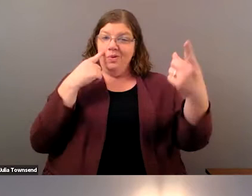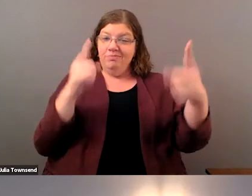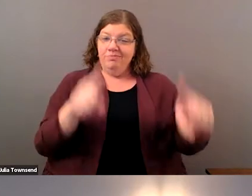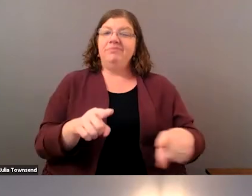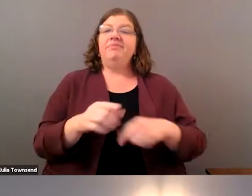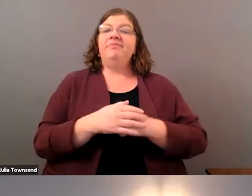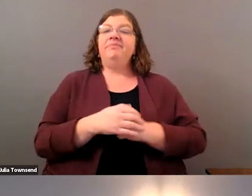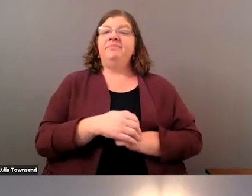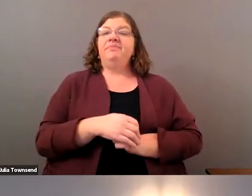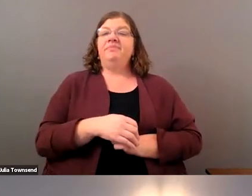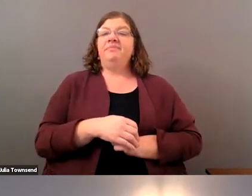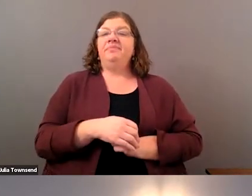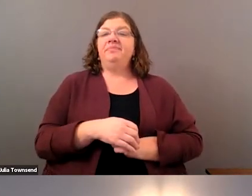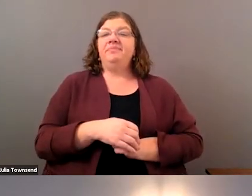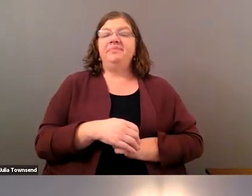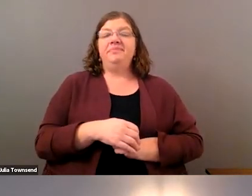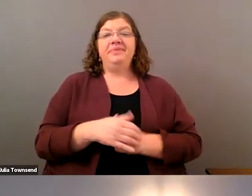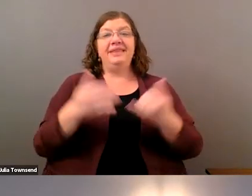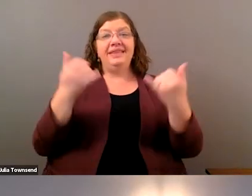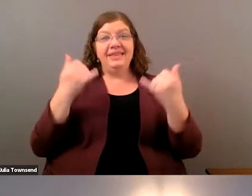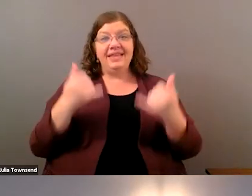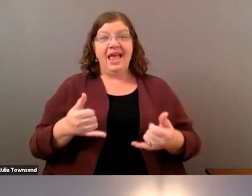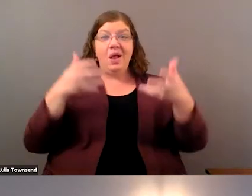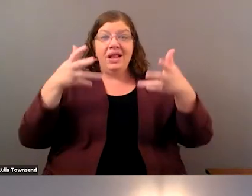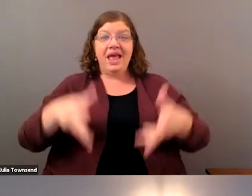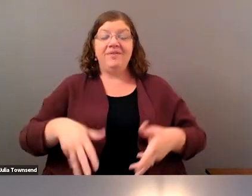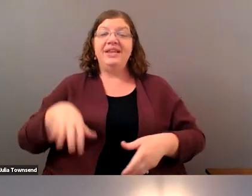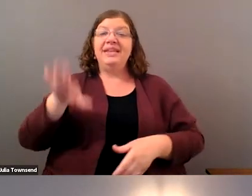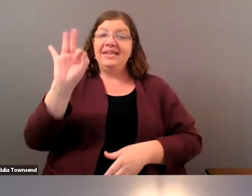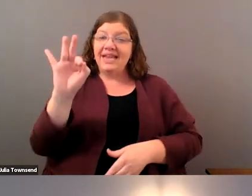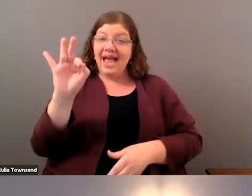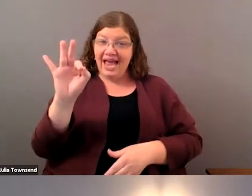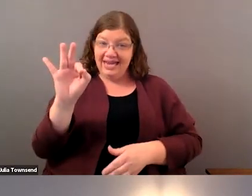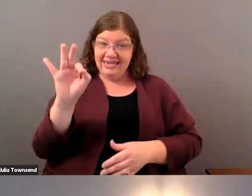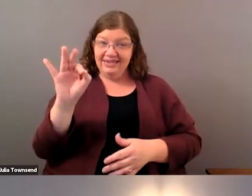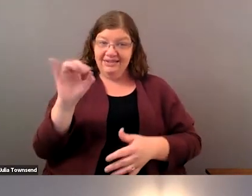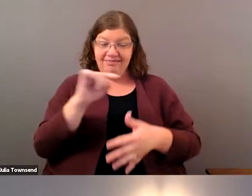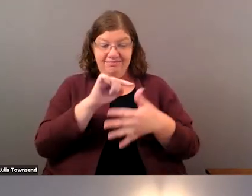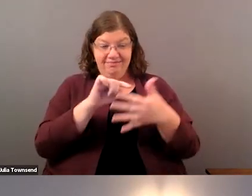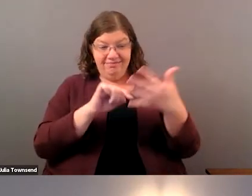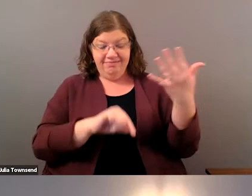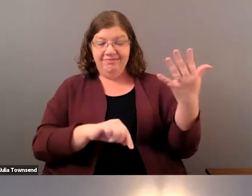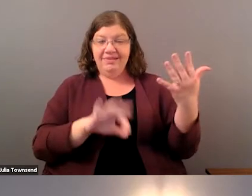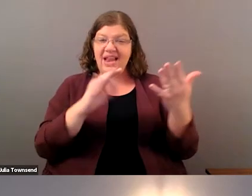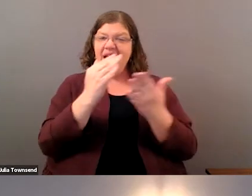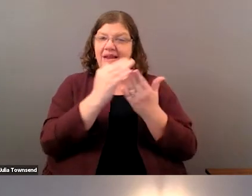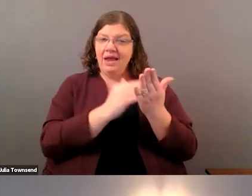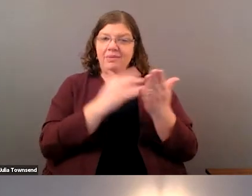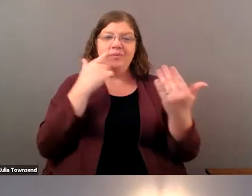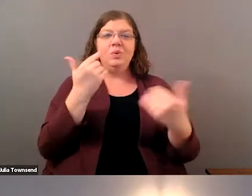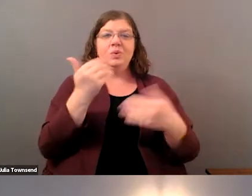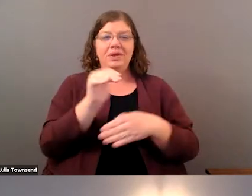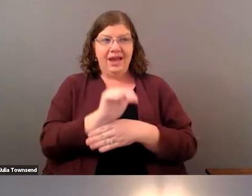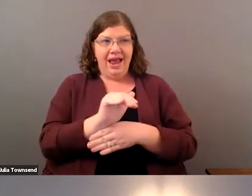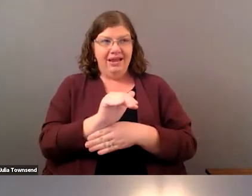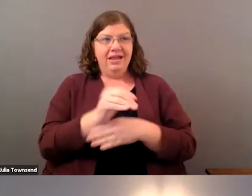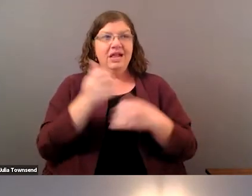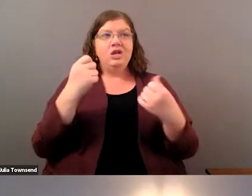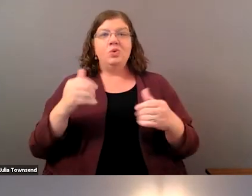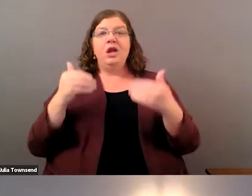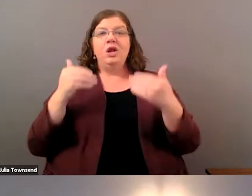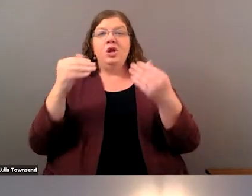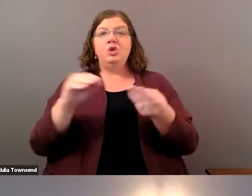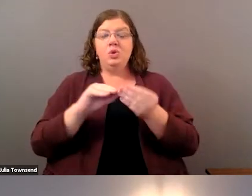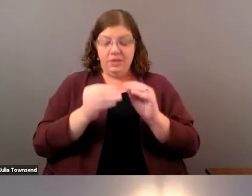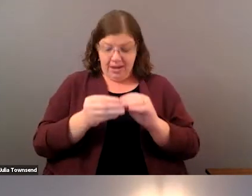now on to the other 9 items for tonight. Let's try to move on to number